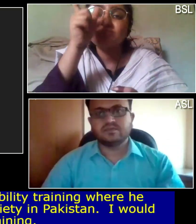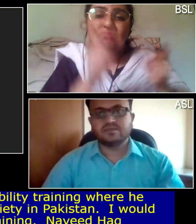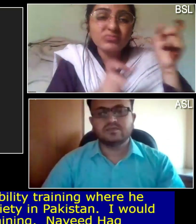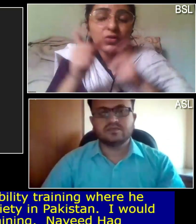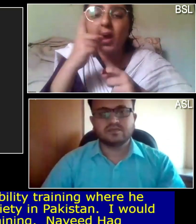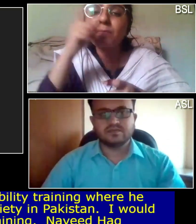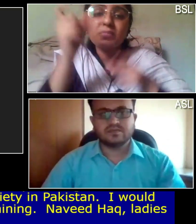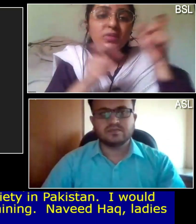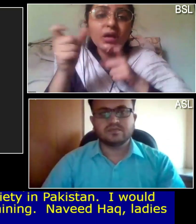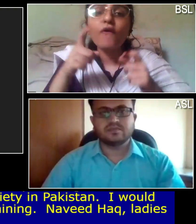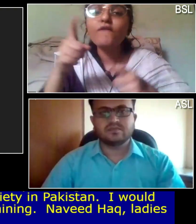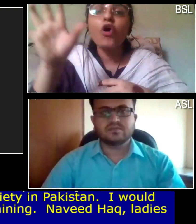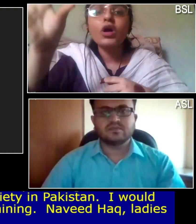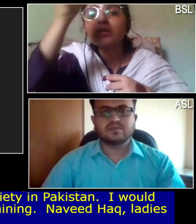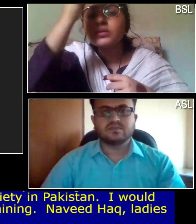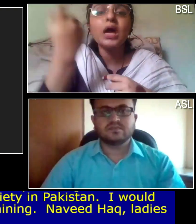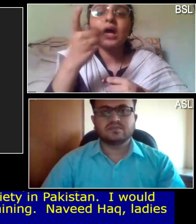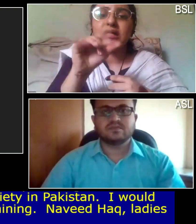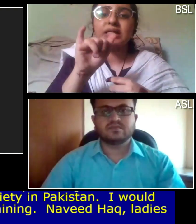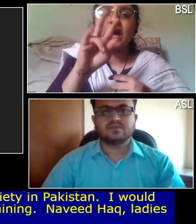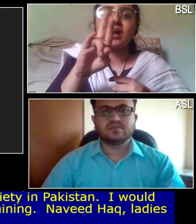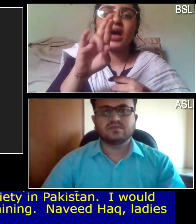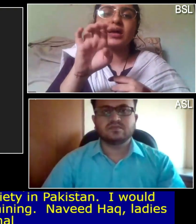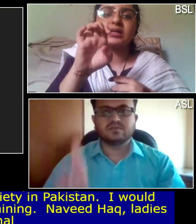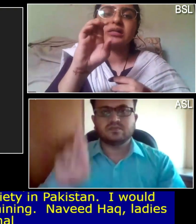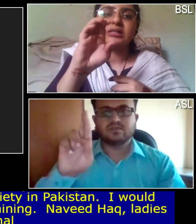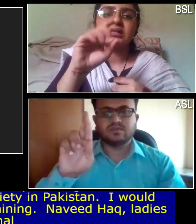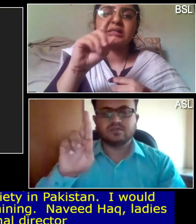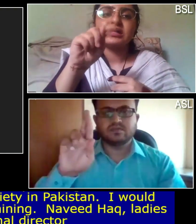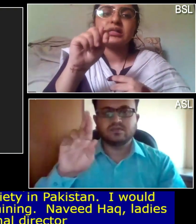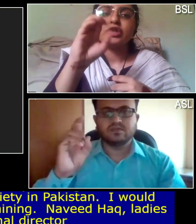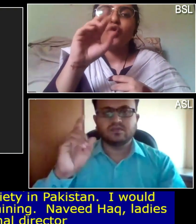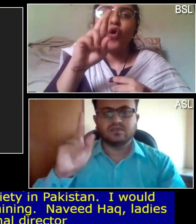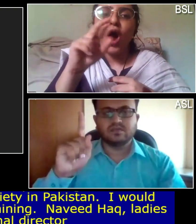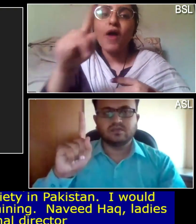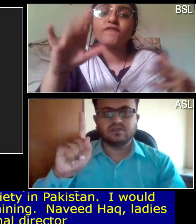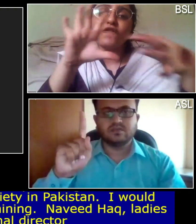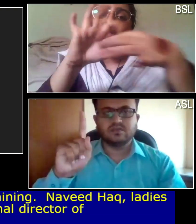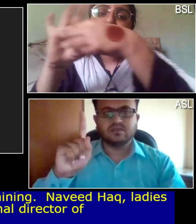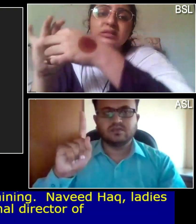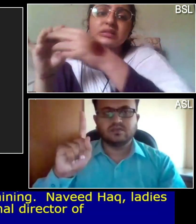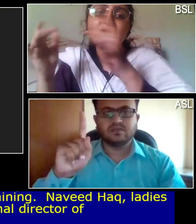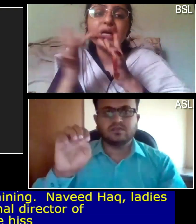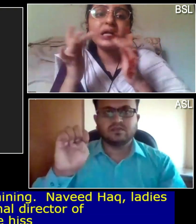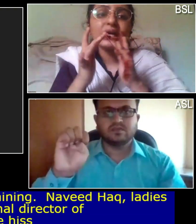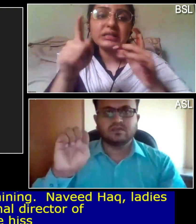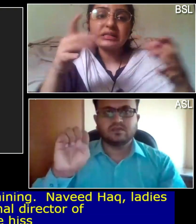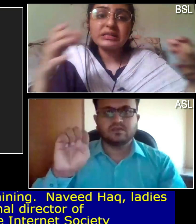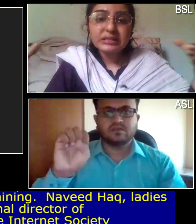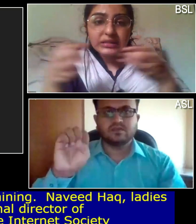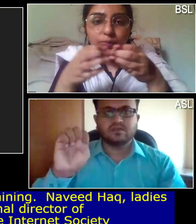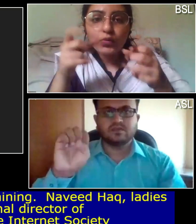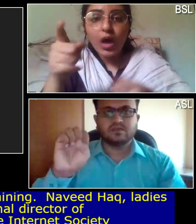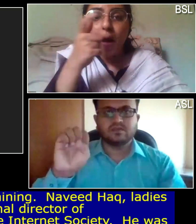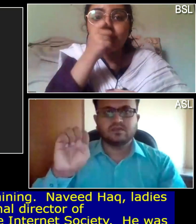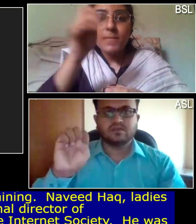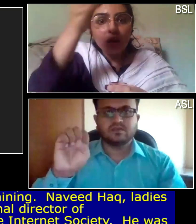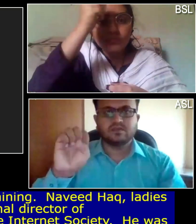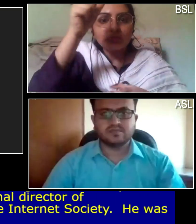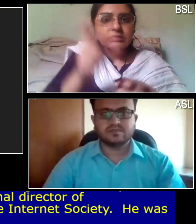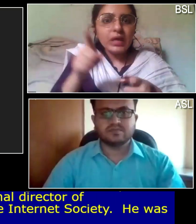director, regional director, infrastructure and connectivity of the Internet Society. He was the main man, rather he